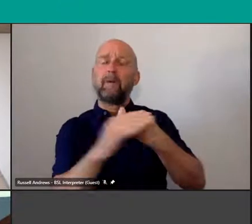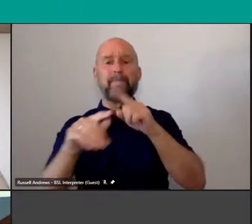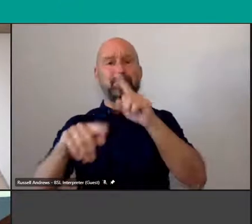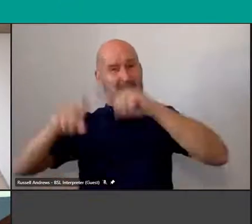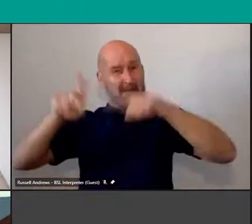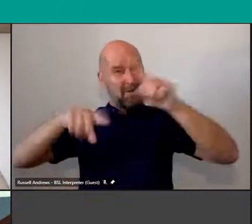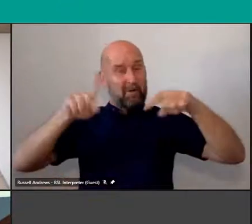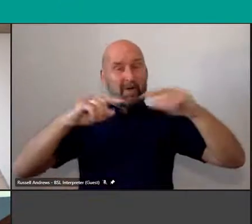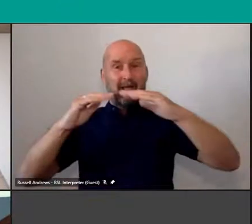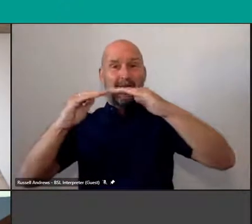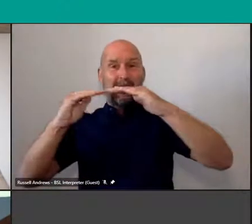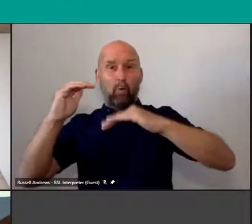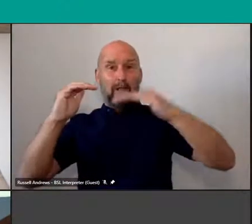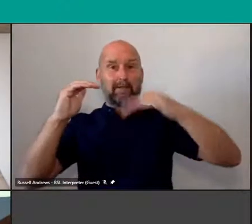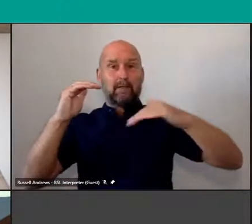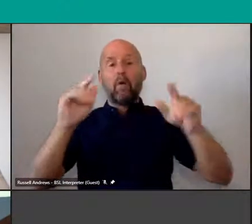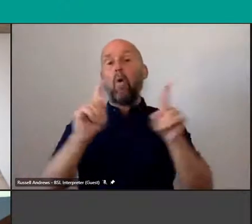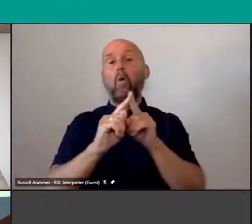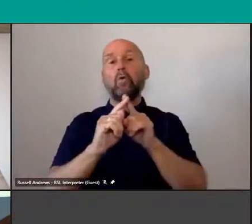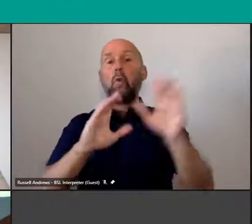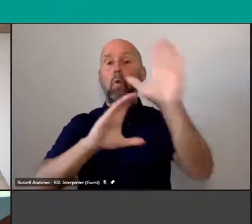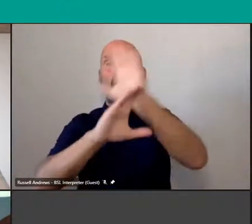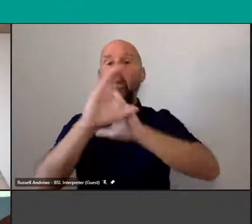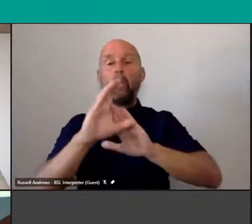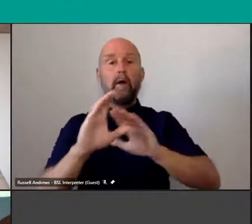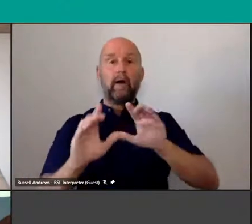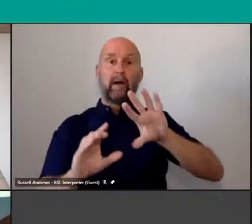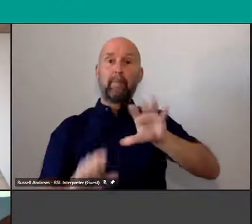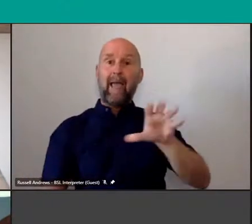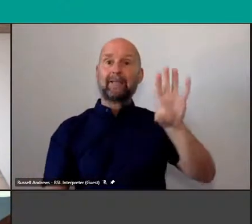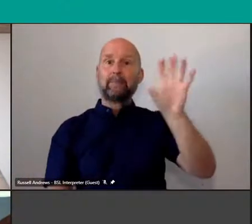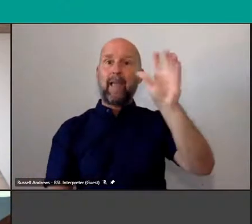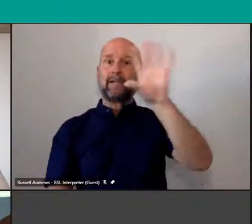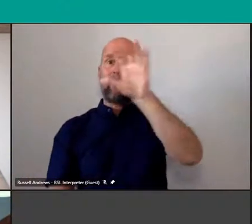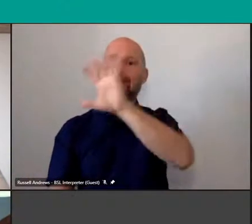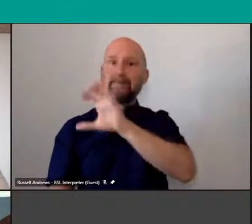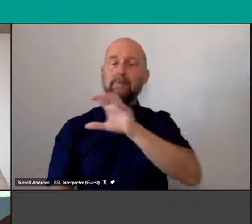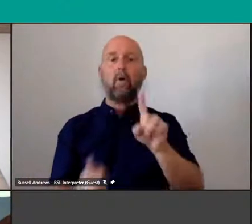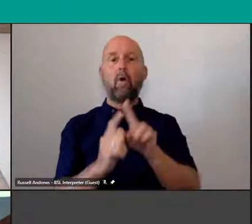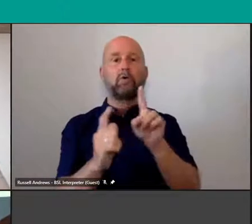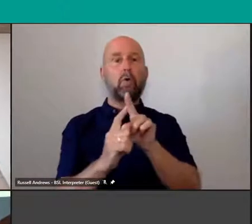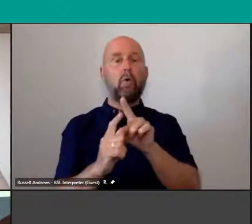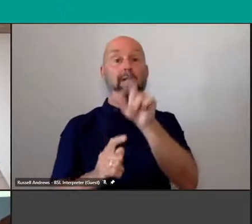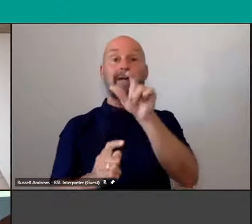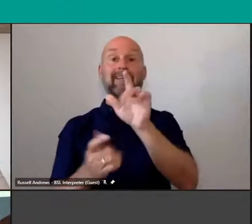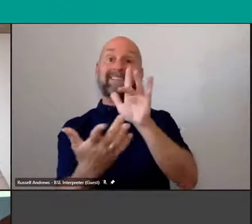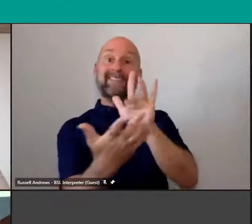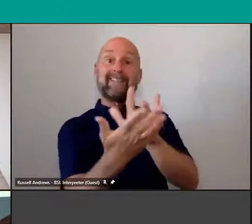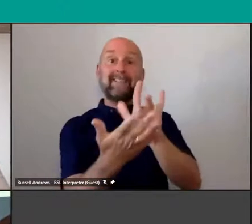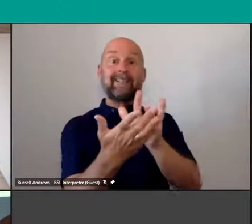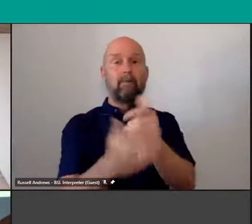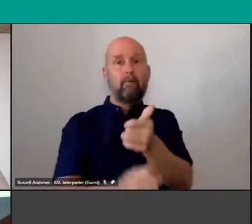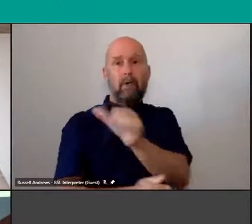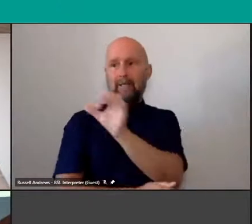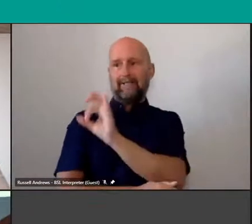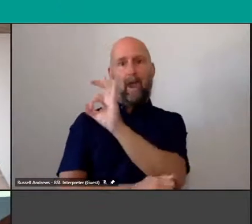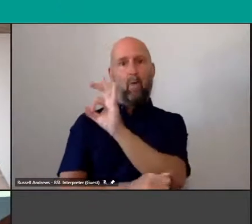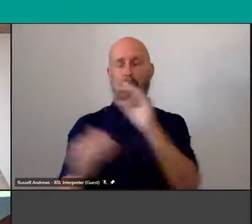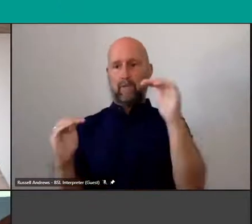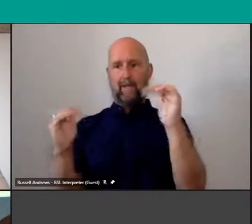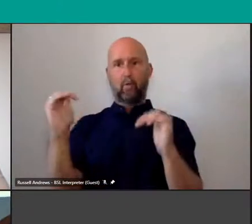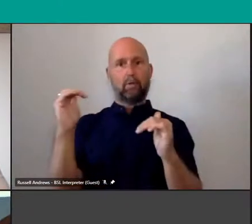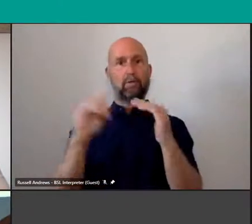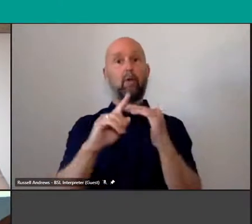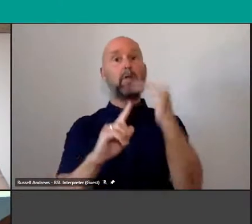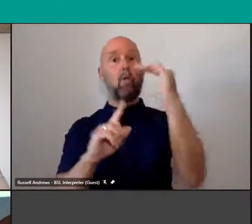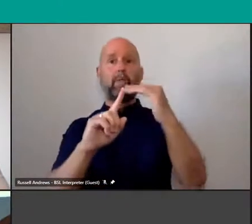inequalities between places as well, between neighbourhoods, for example, or between cities and towns within this region, between the north of England